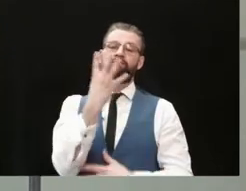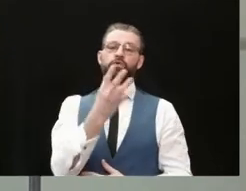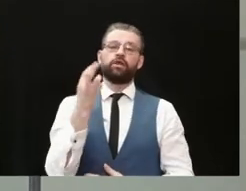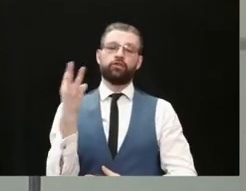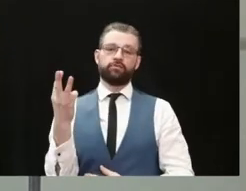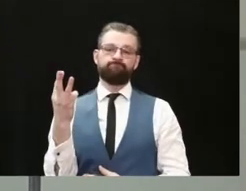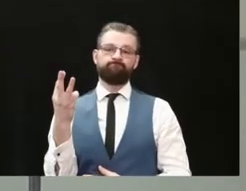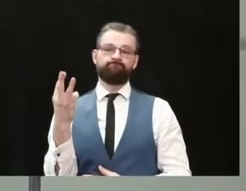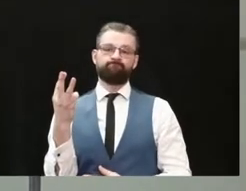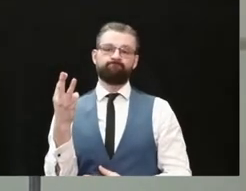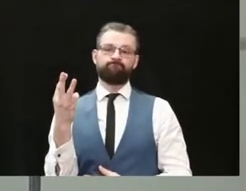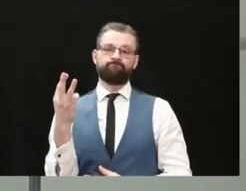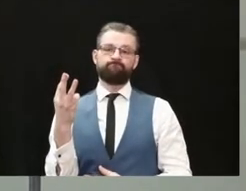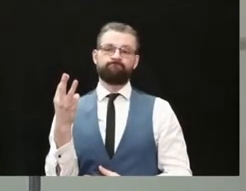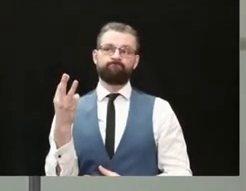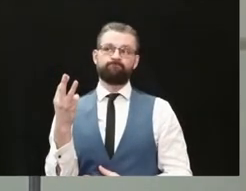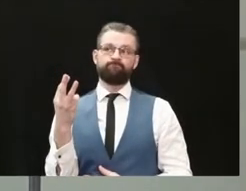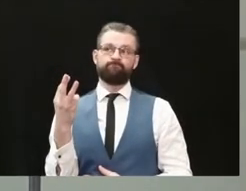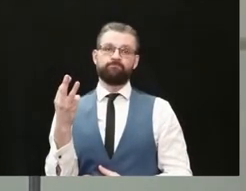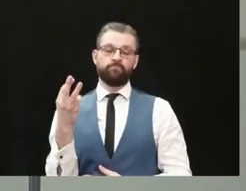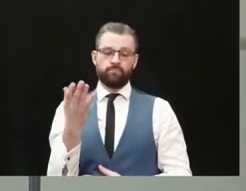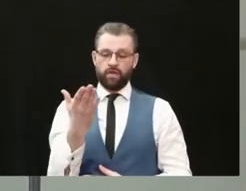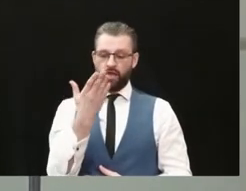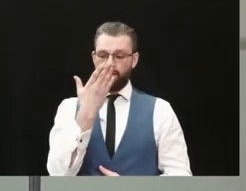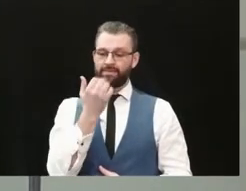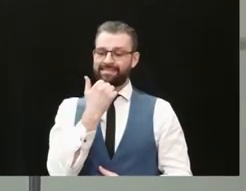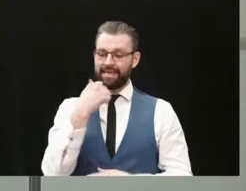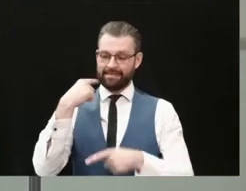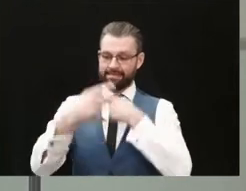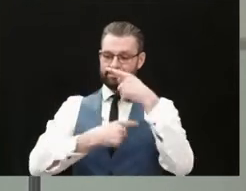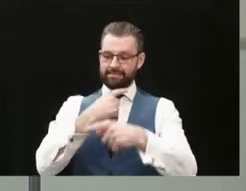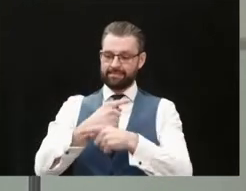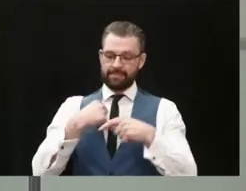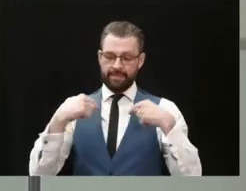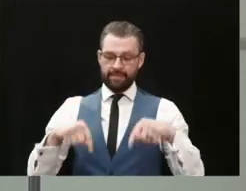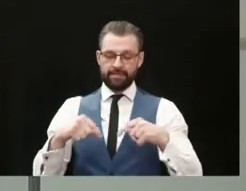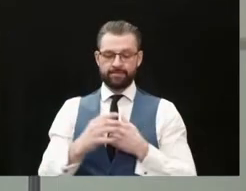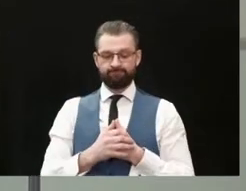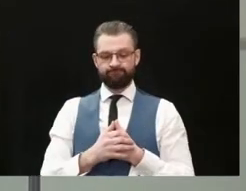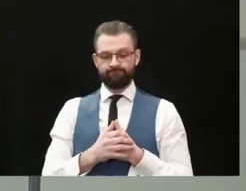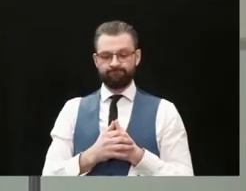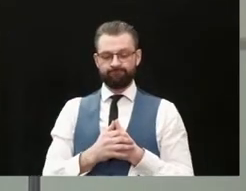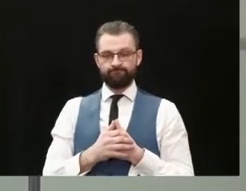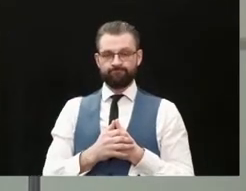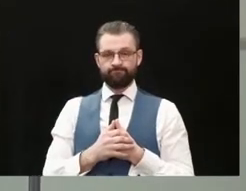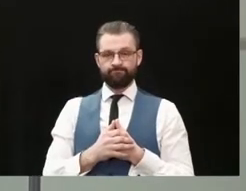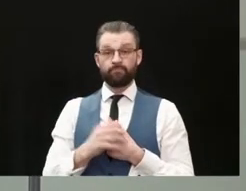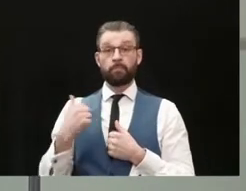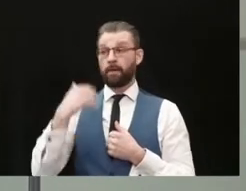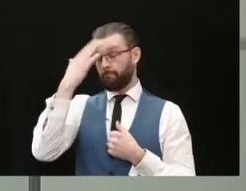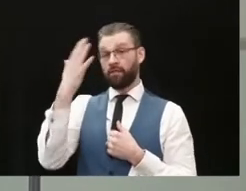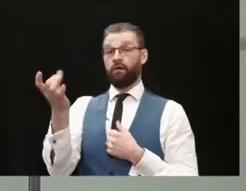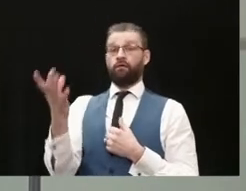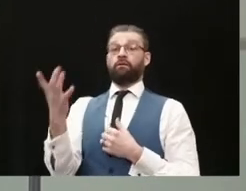1943. So very close to our own Holocaust Memorial Day here. My mother was suddenly on her